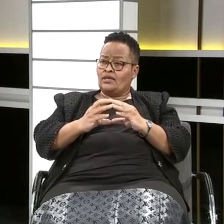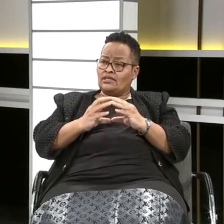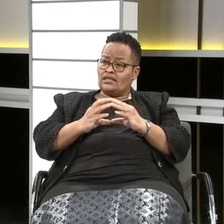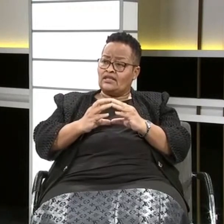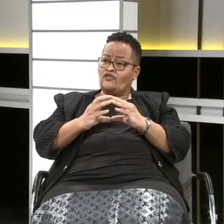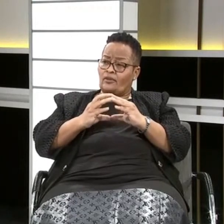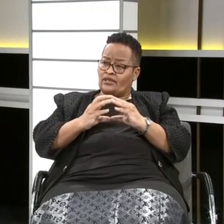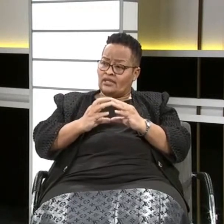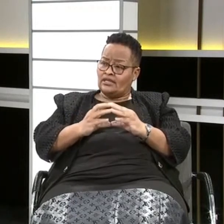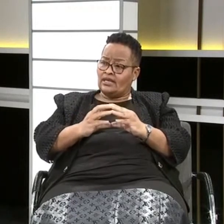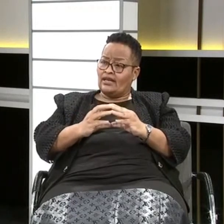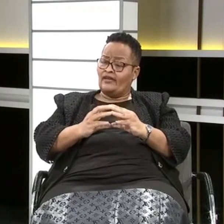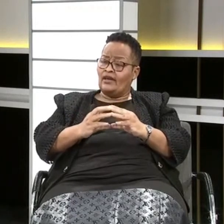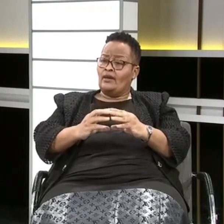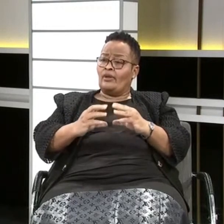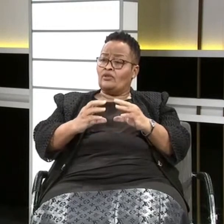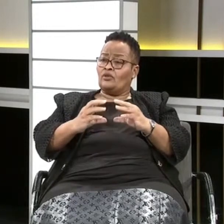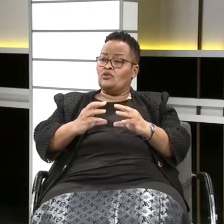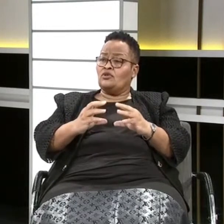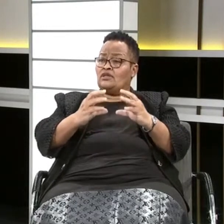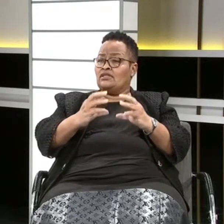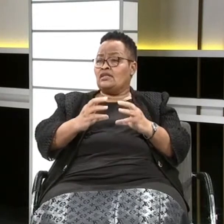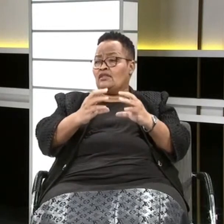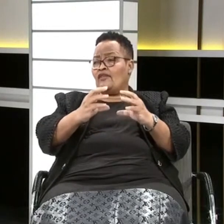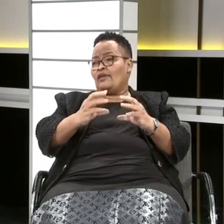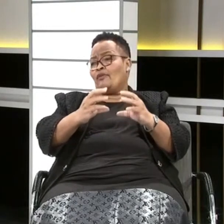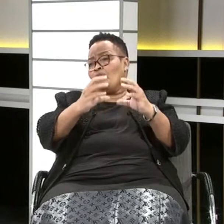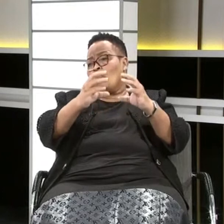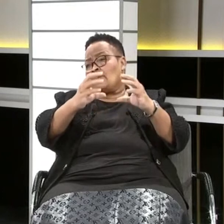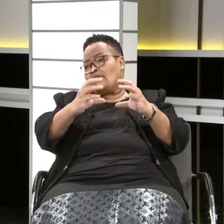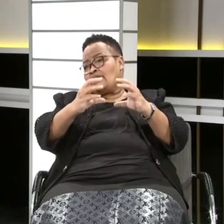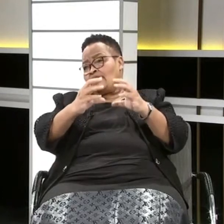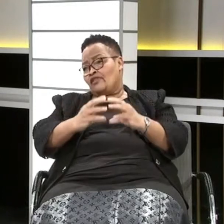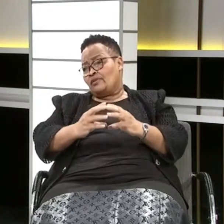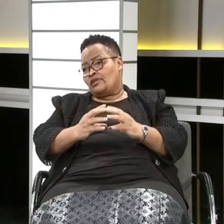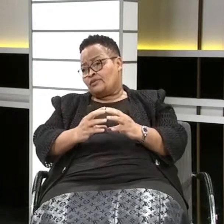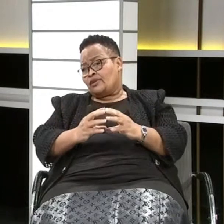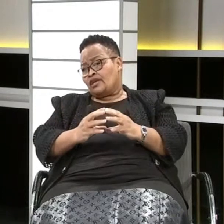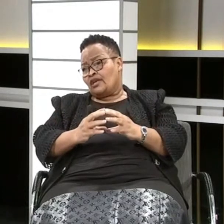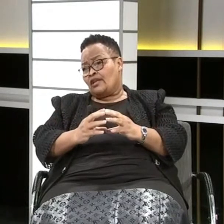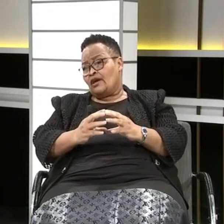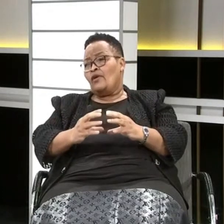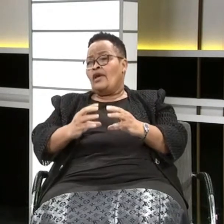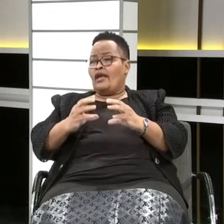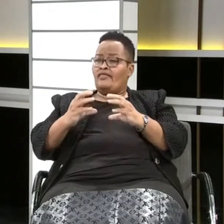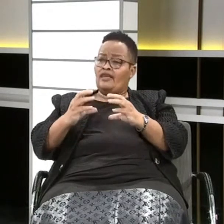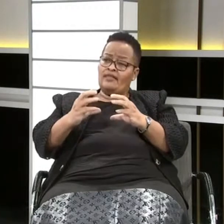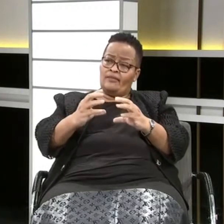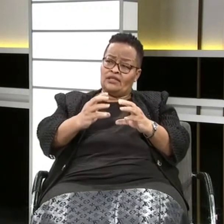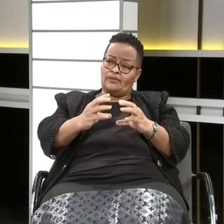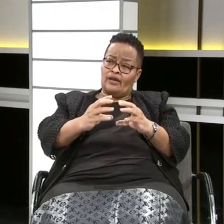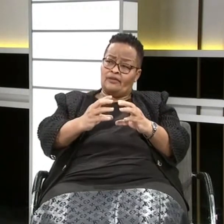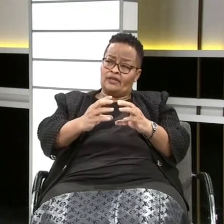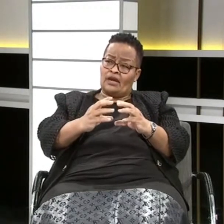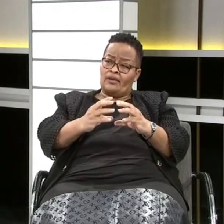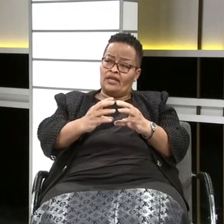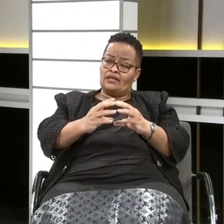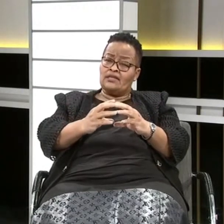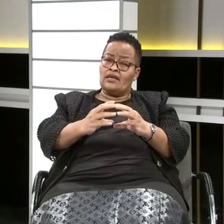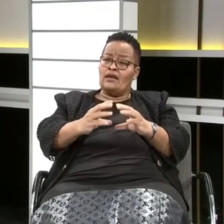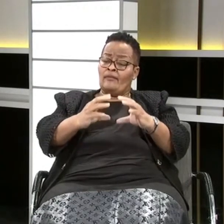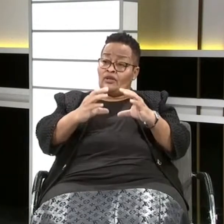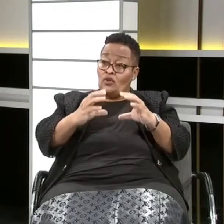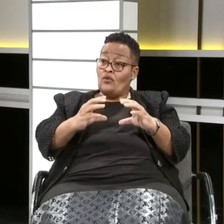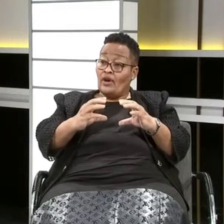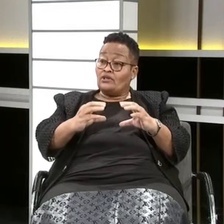Review, starting from a district level, but also the district development model that government is bringing in now, and then the Men's Parliament coming in